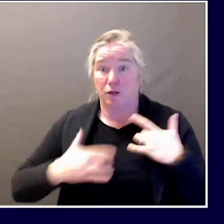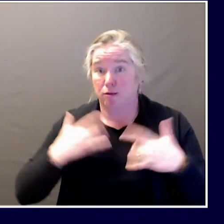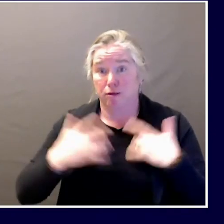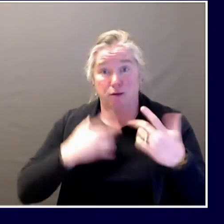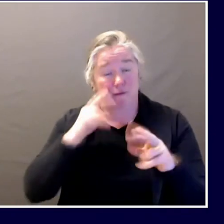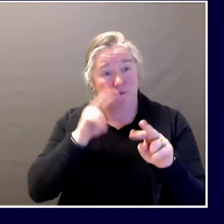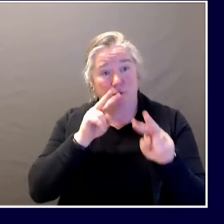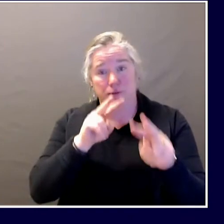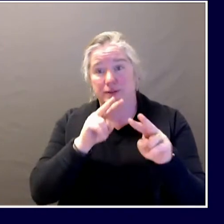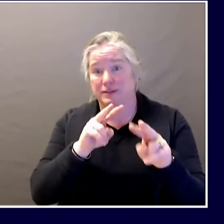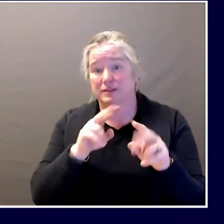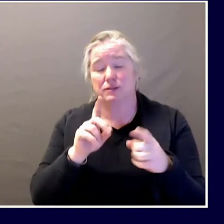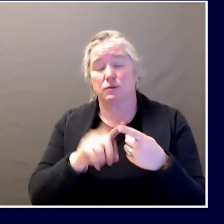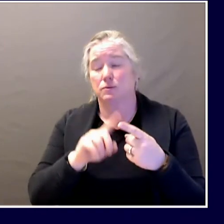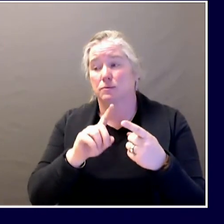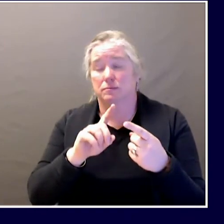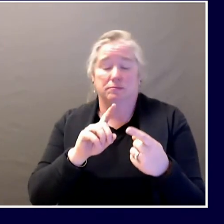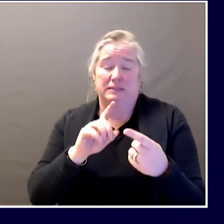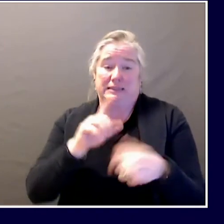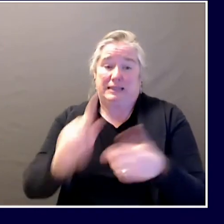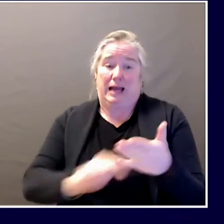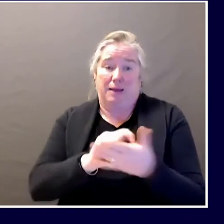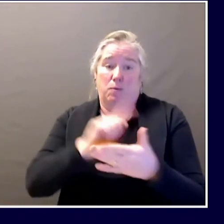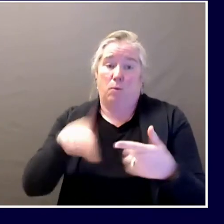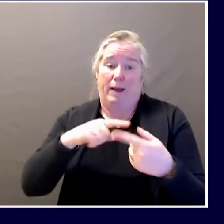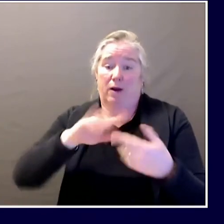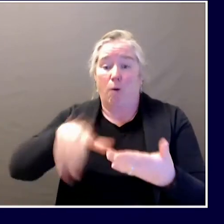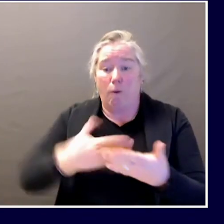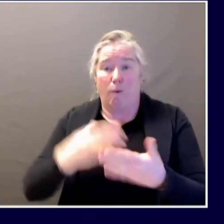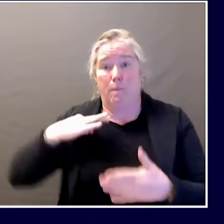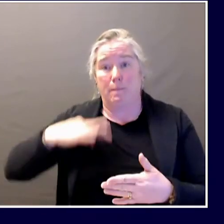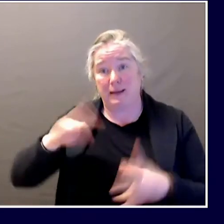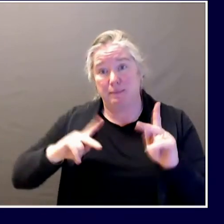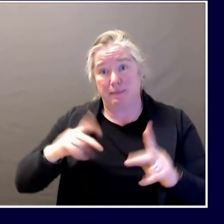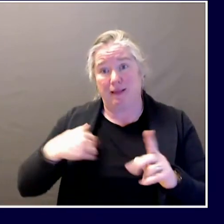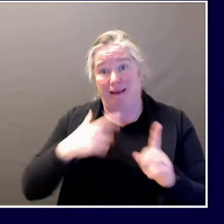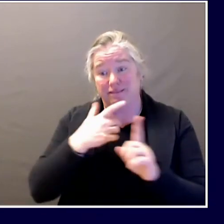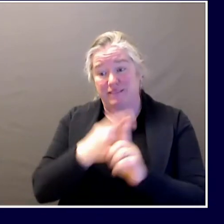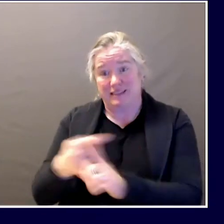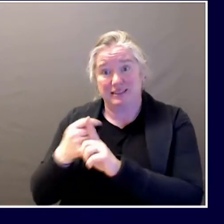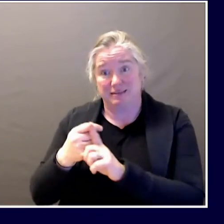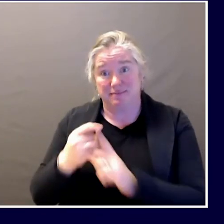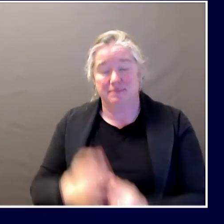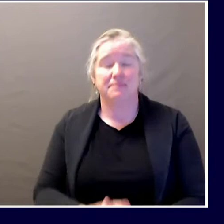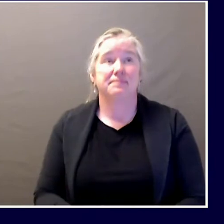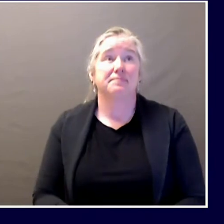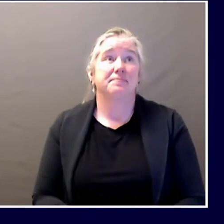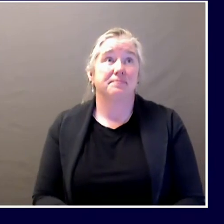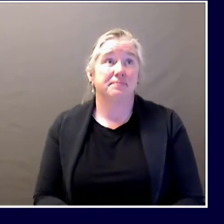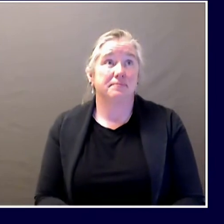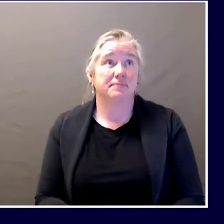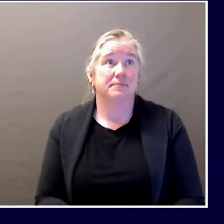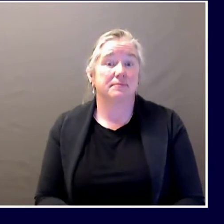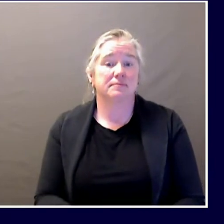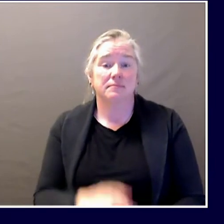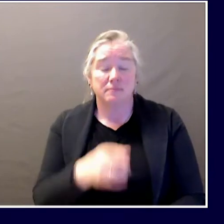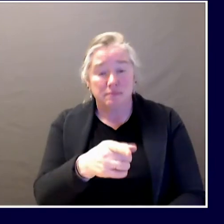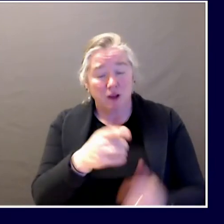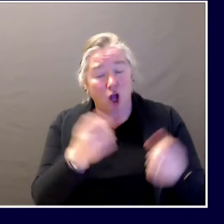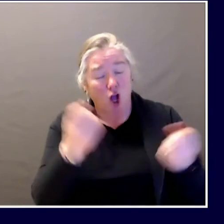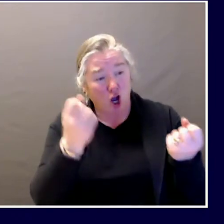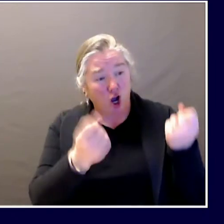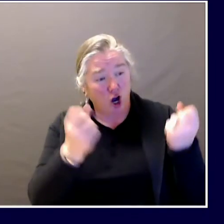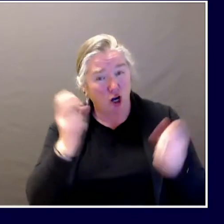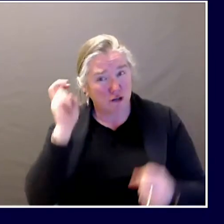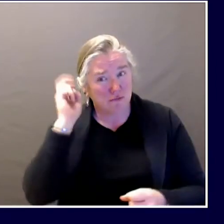in Maine can get vaccinated. Okay, so are there any recommendations about windows being open, any other safety steps that